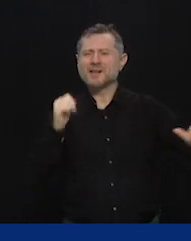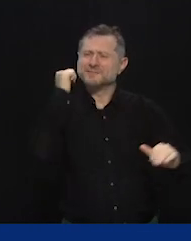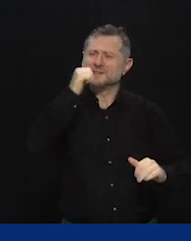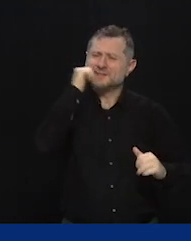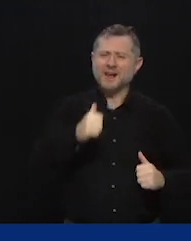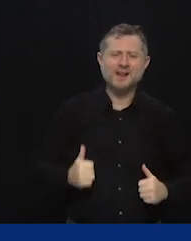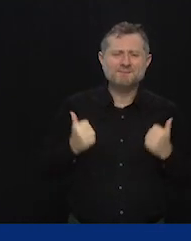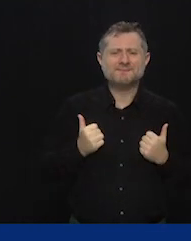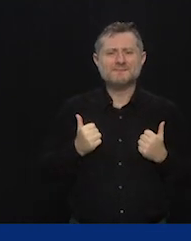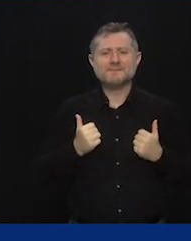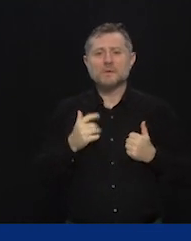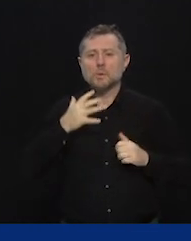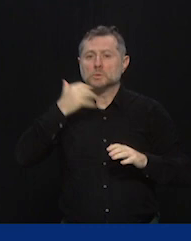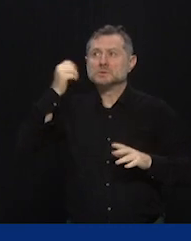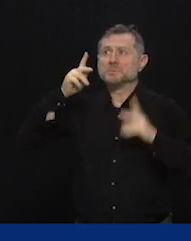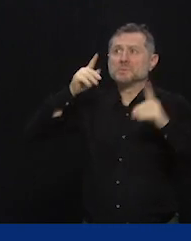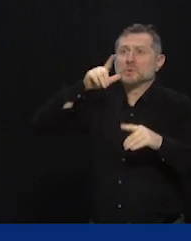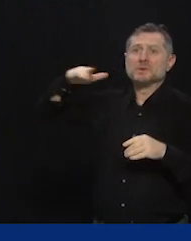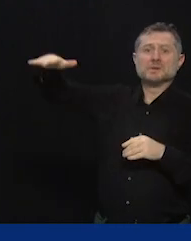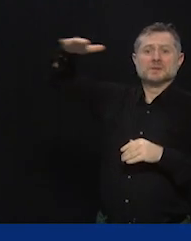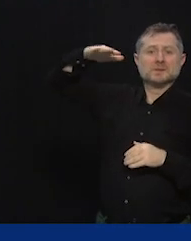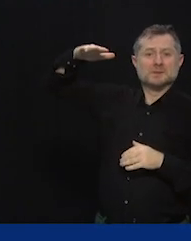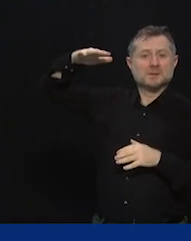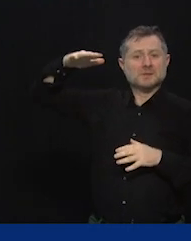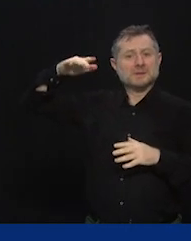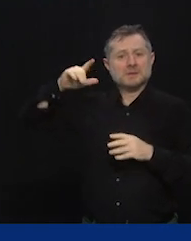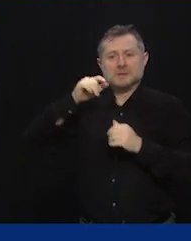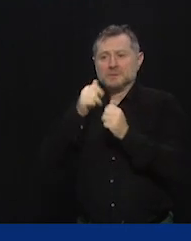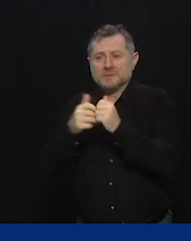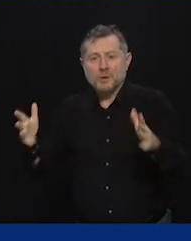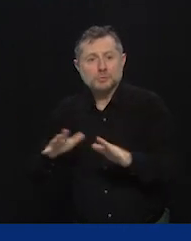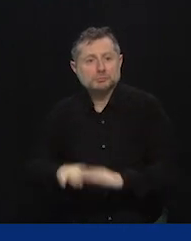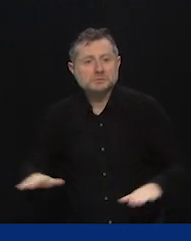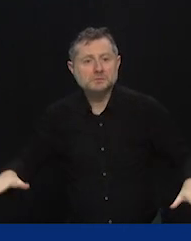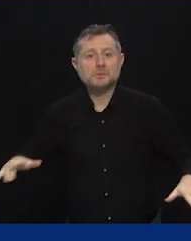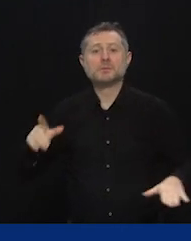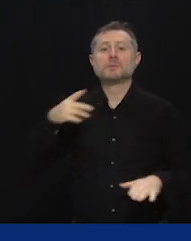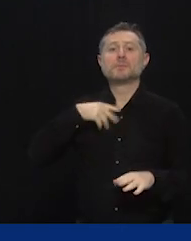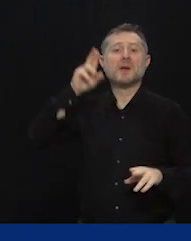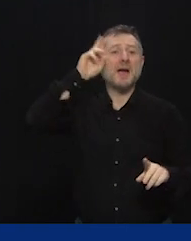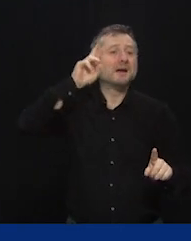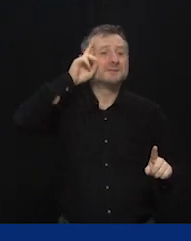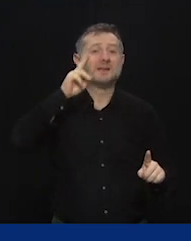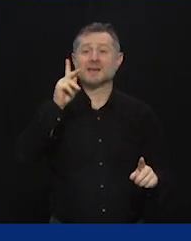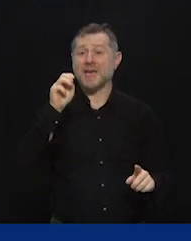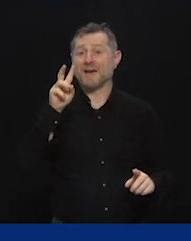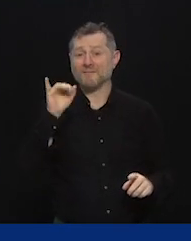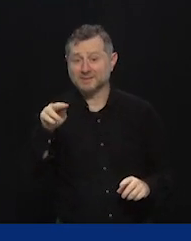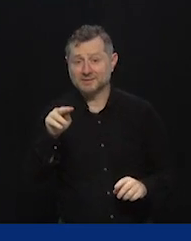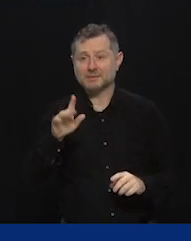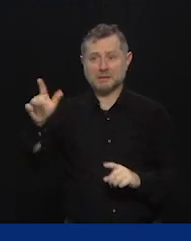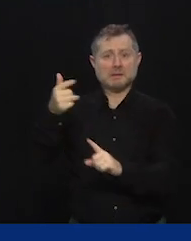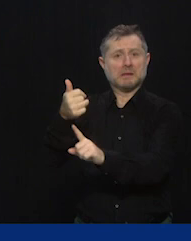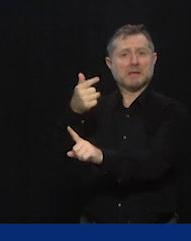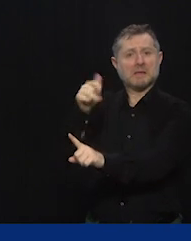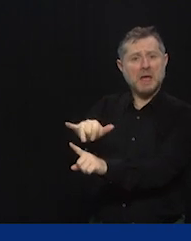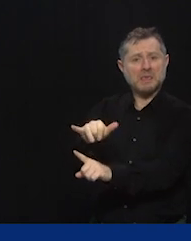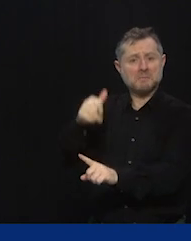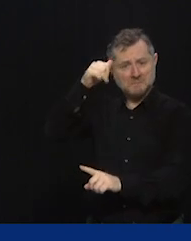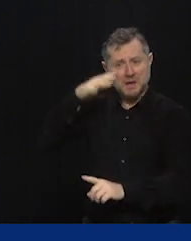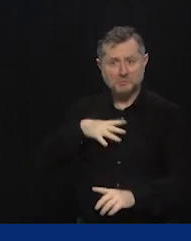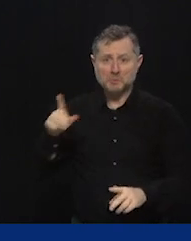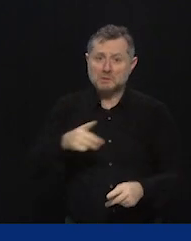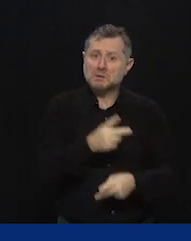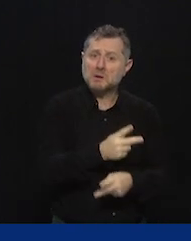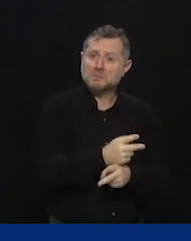also think of the people who don't have children. My Uncle Kevin, a gay man who lived by himself, who relied on his younger siblings to take care of him